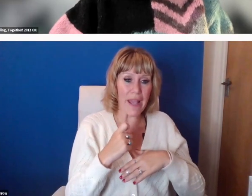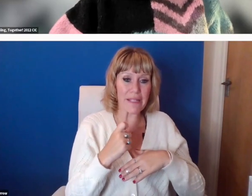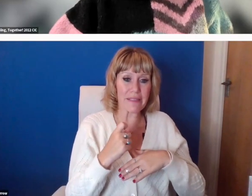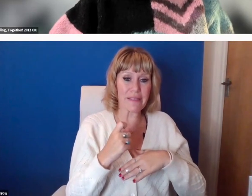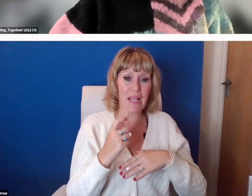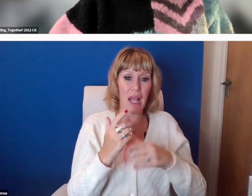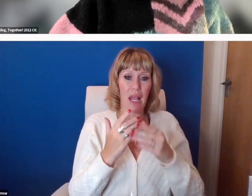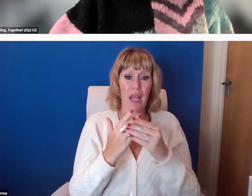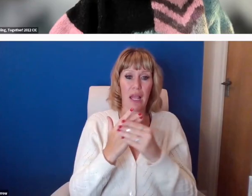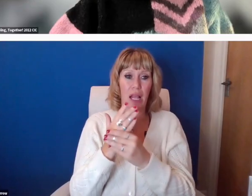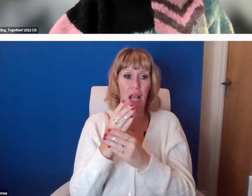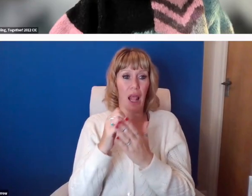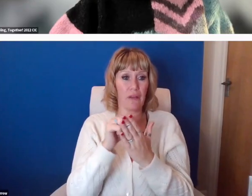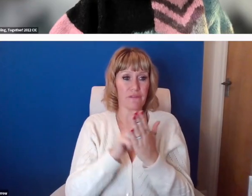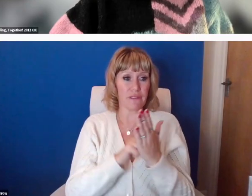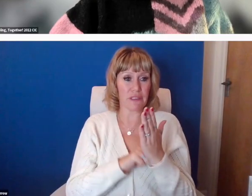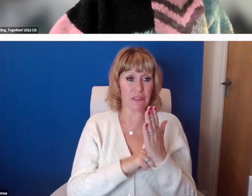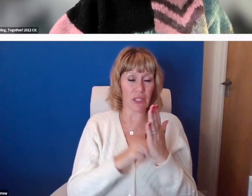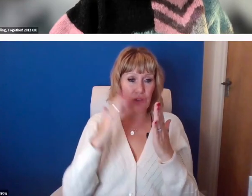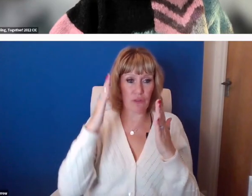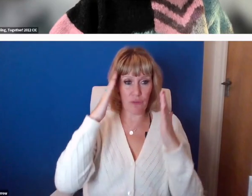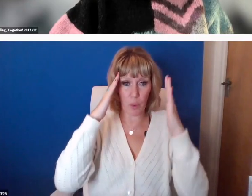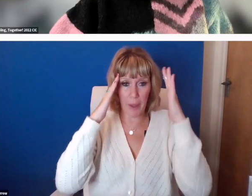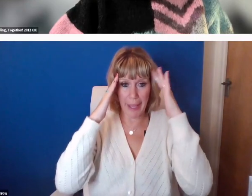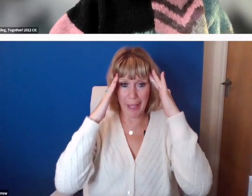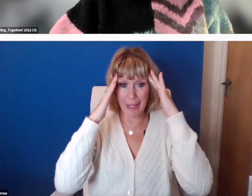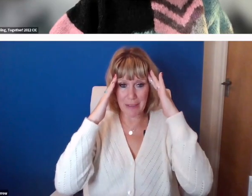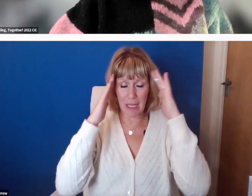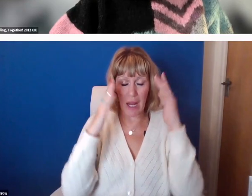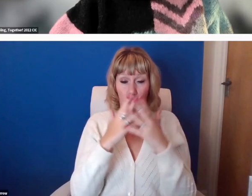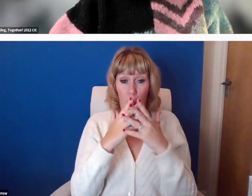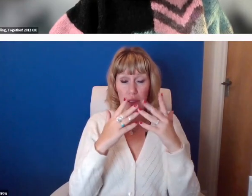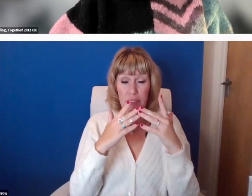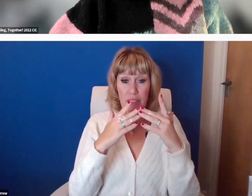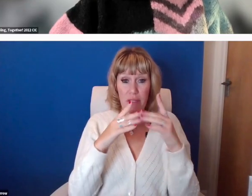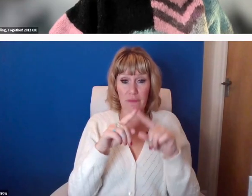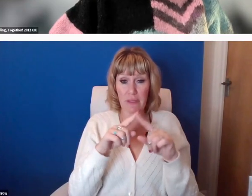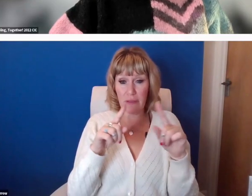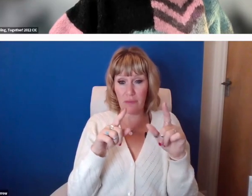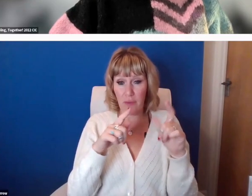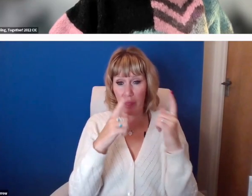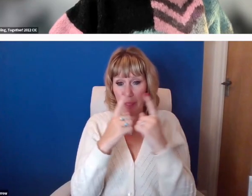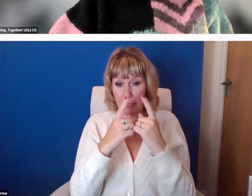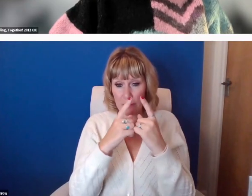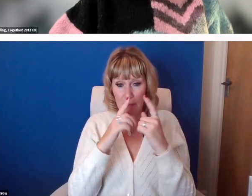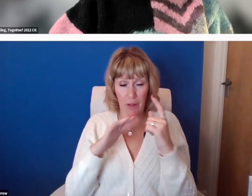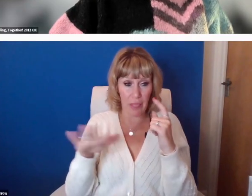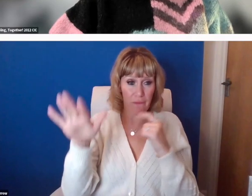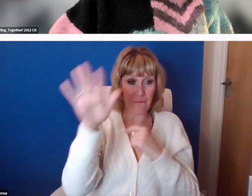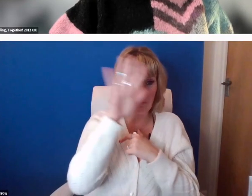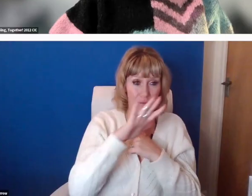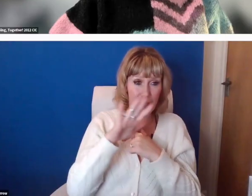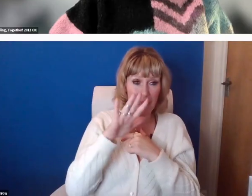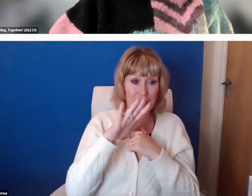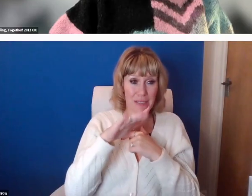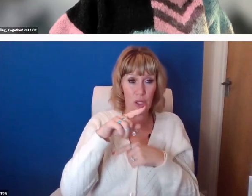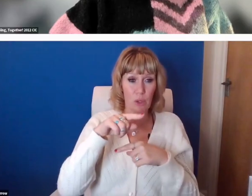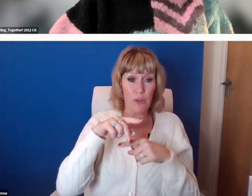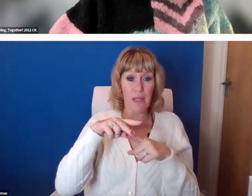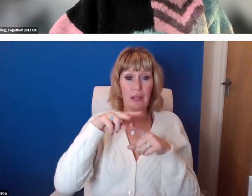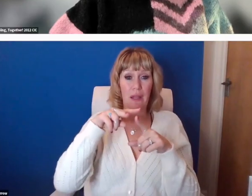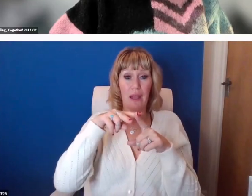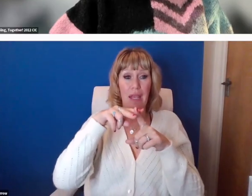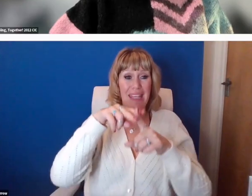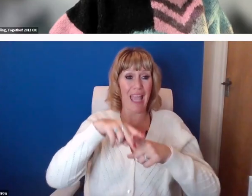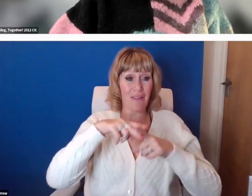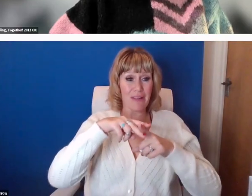and various symbolic elements around the face, including a fairground carousel, an eye shape, two laughing suns,